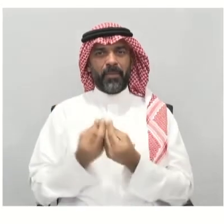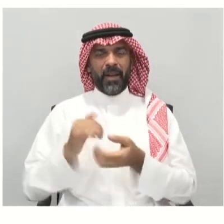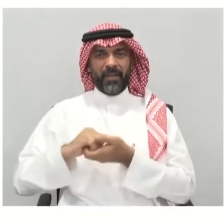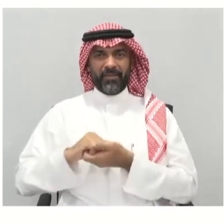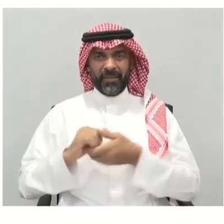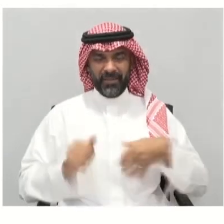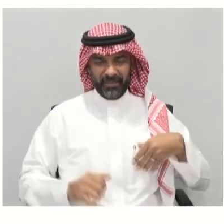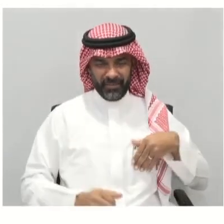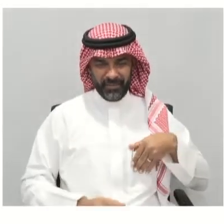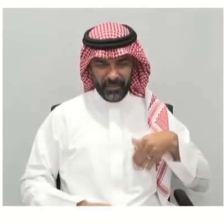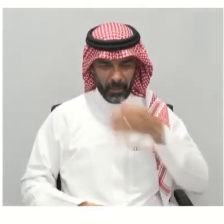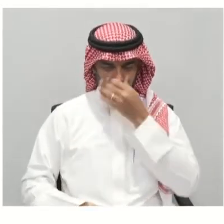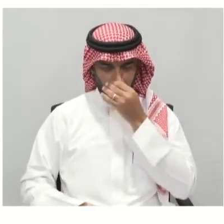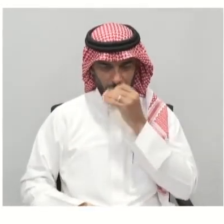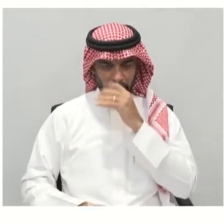like Saturday.